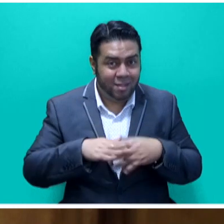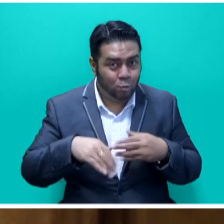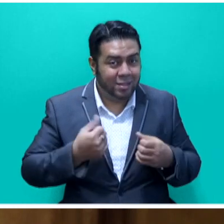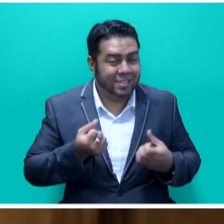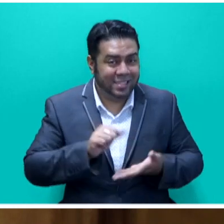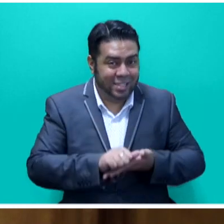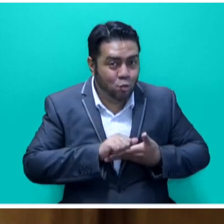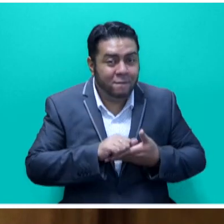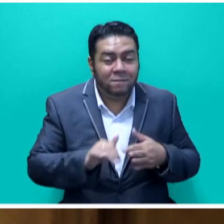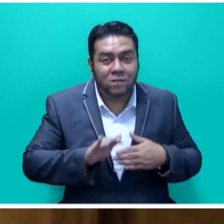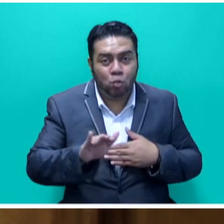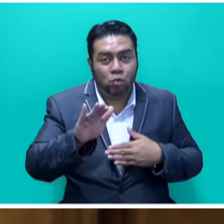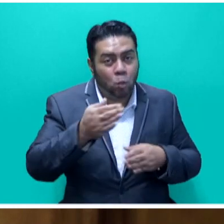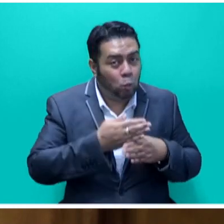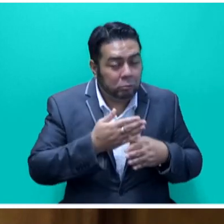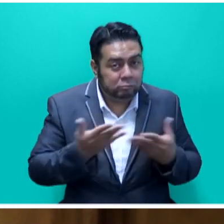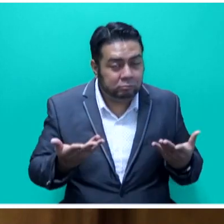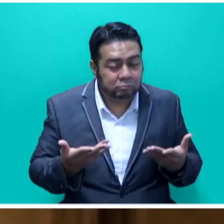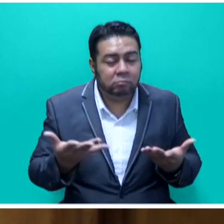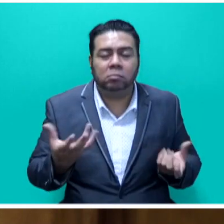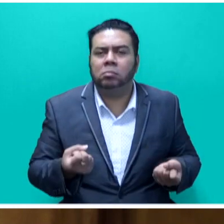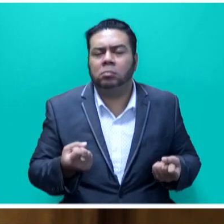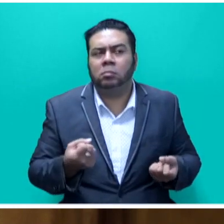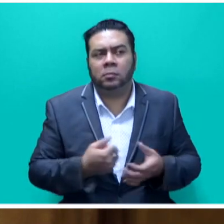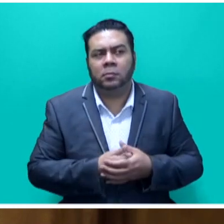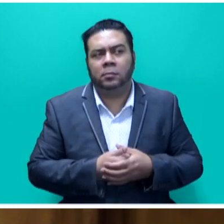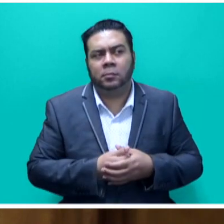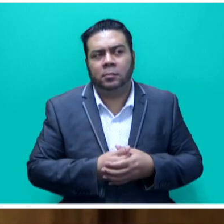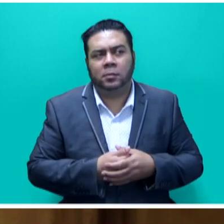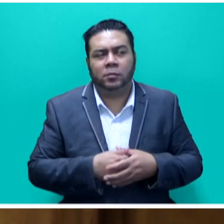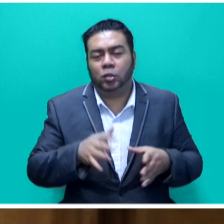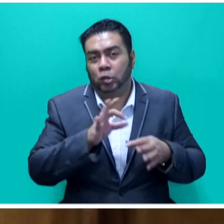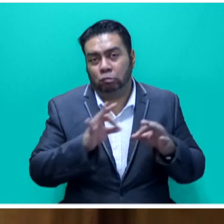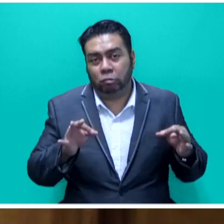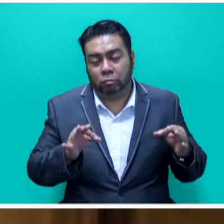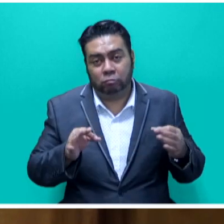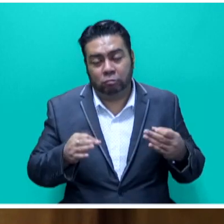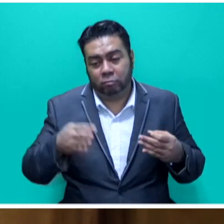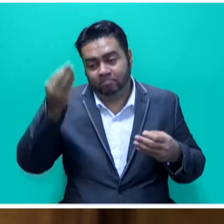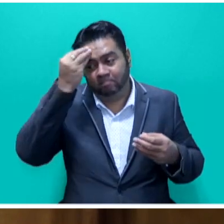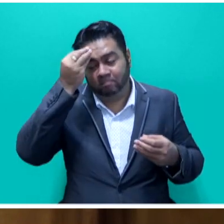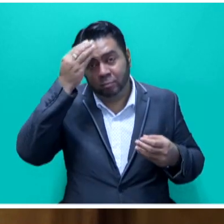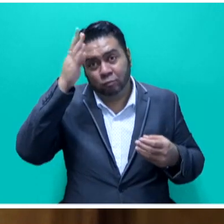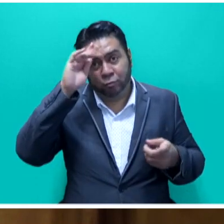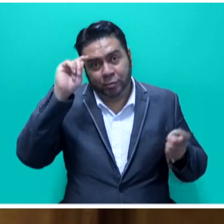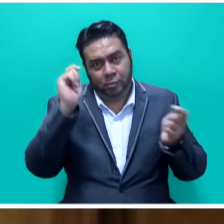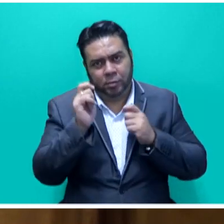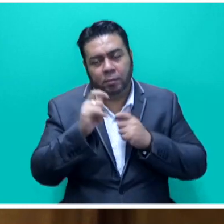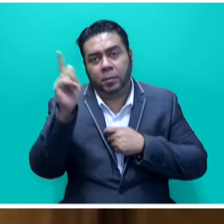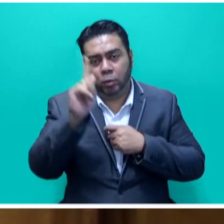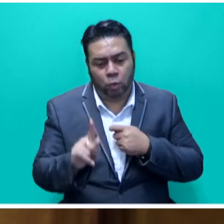our children. Work that will change, if it wasn't for typical mindsets and stereotypes, Mr. Speaker, say maybe today,